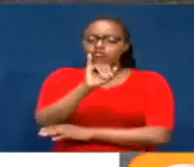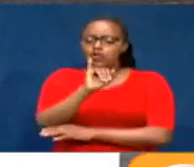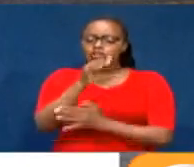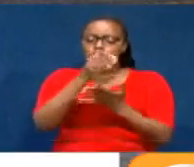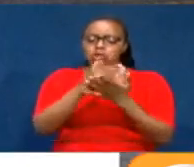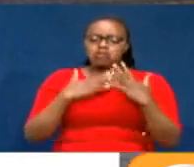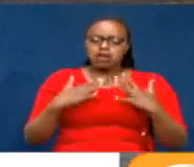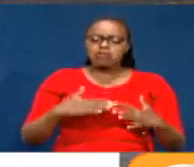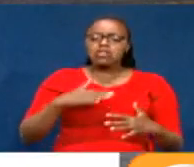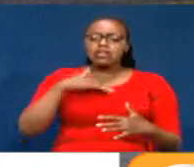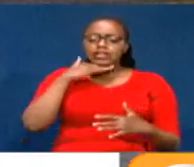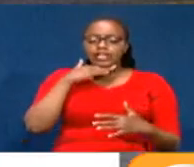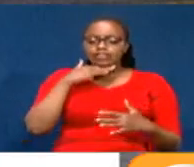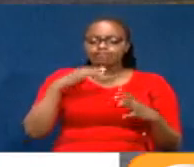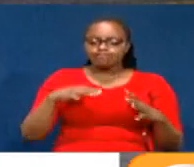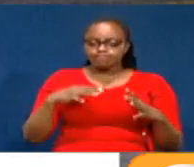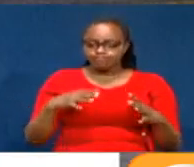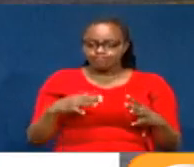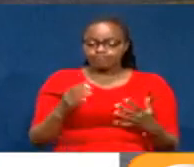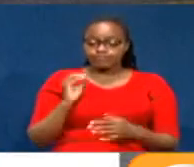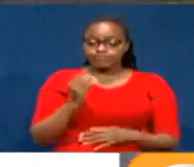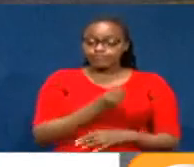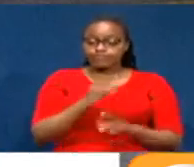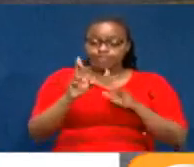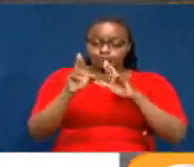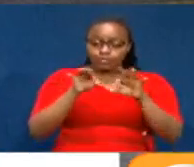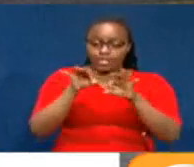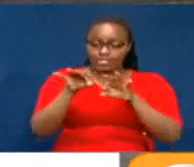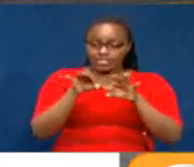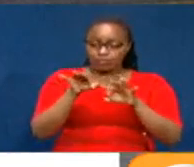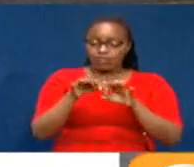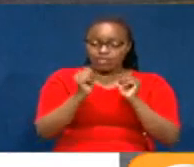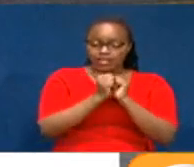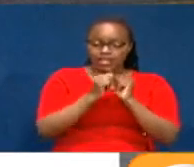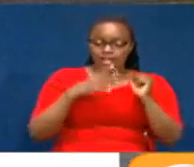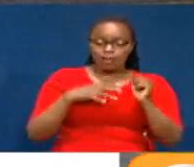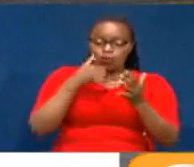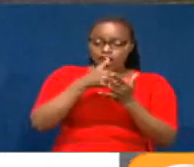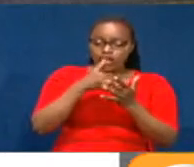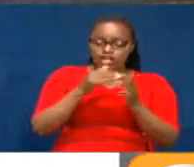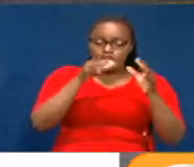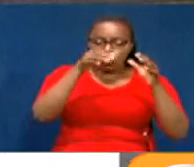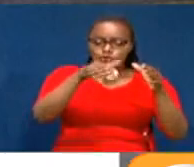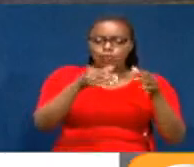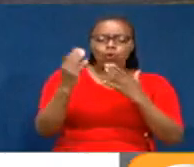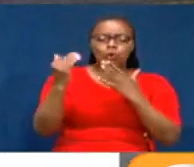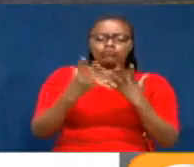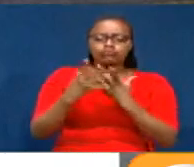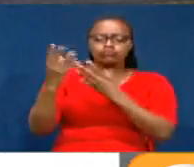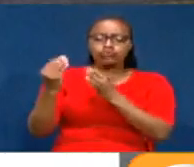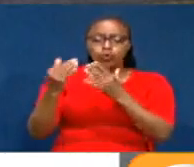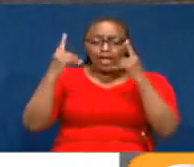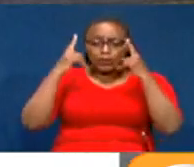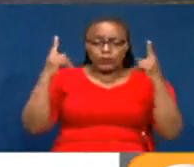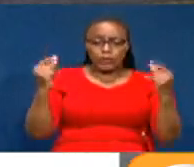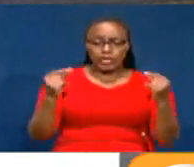the remains of their loved ones. As Marianne Nyambura reports, the 10 were part of a group expected to attend a